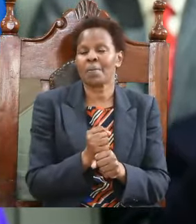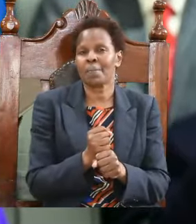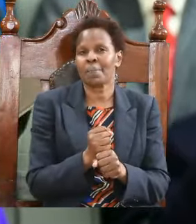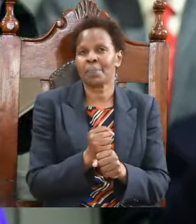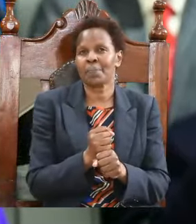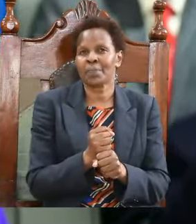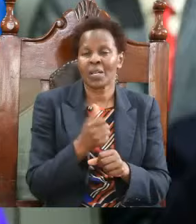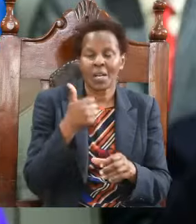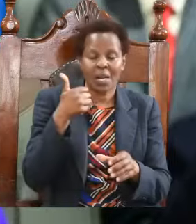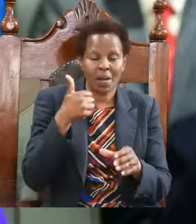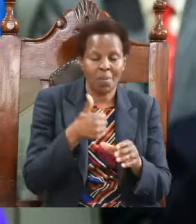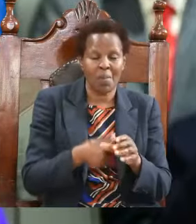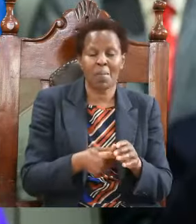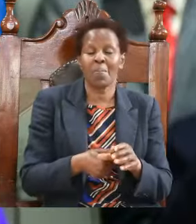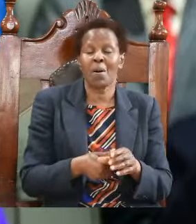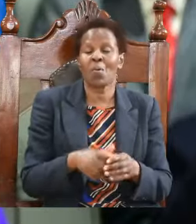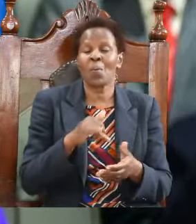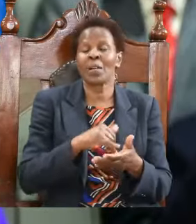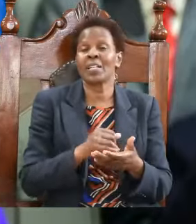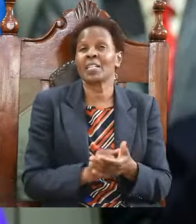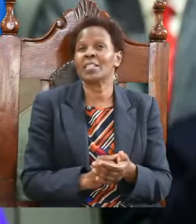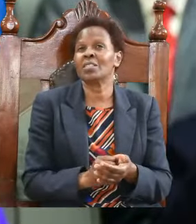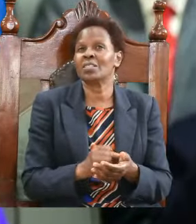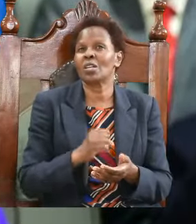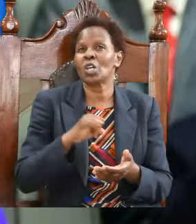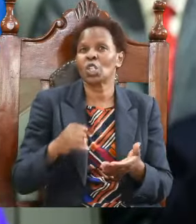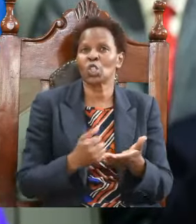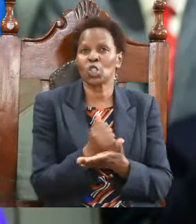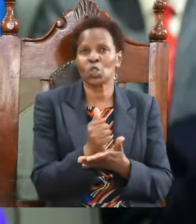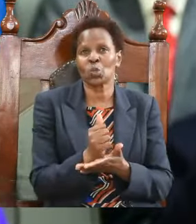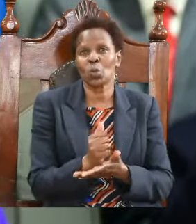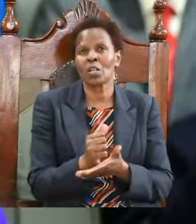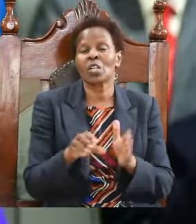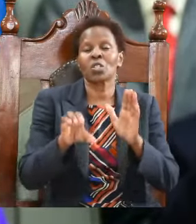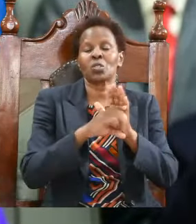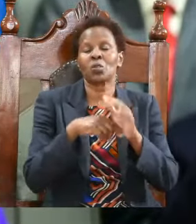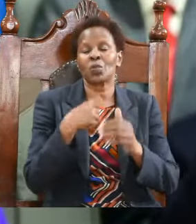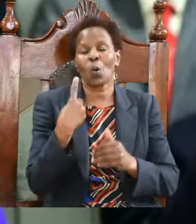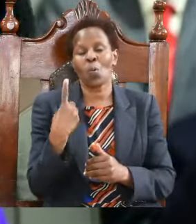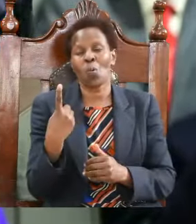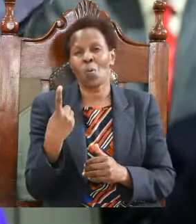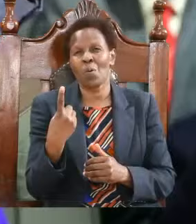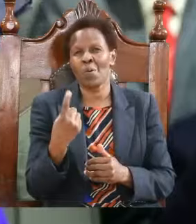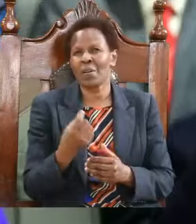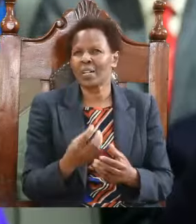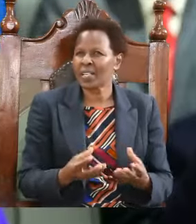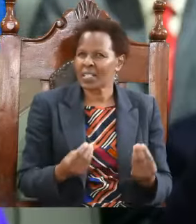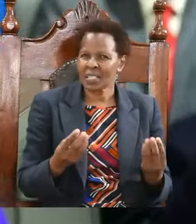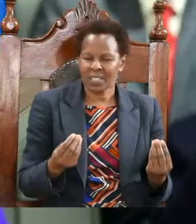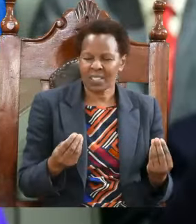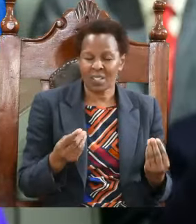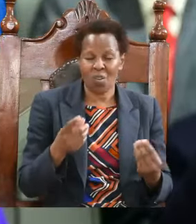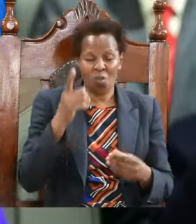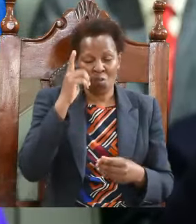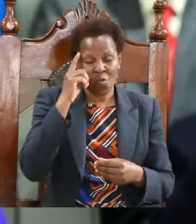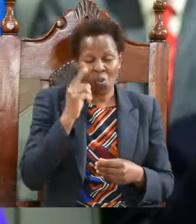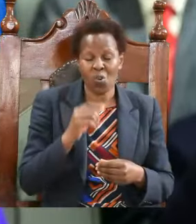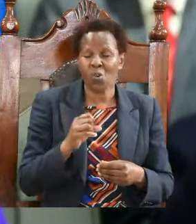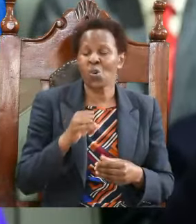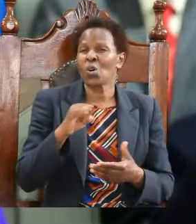You remember very well in Joshua chapter number 1, it was not easy for